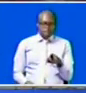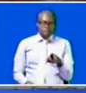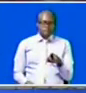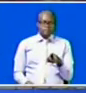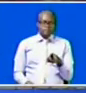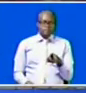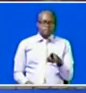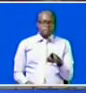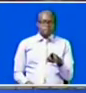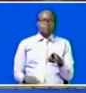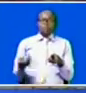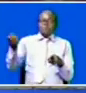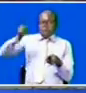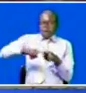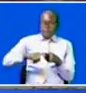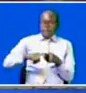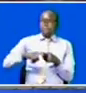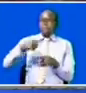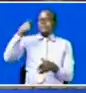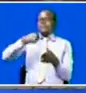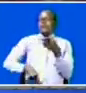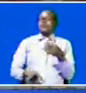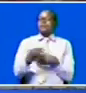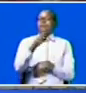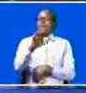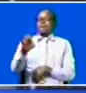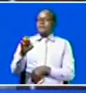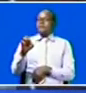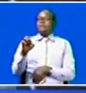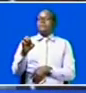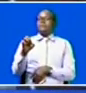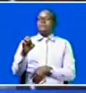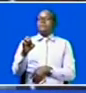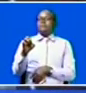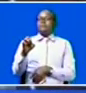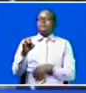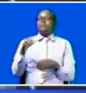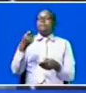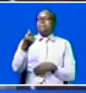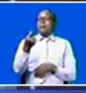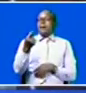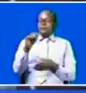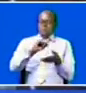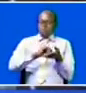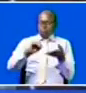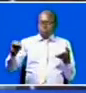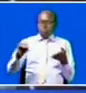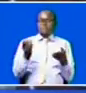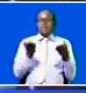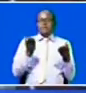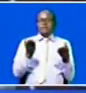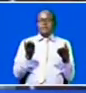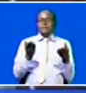In addition, I have increased excise duty fee charged on money transfer services